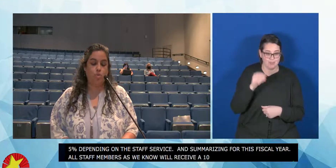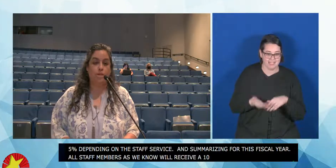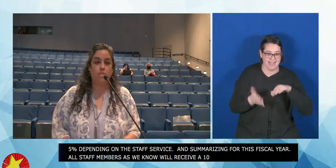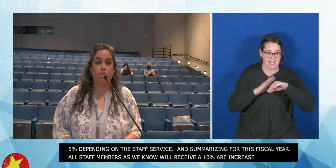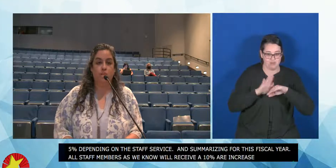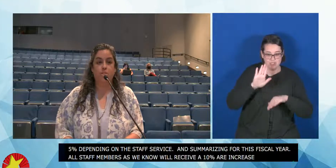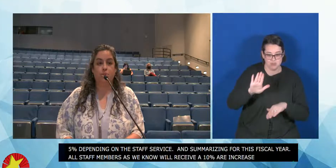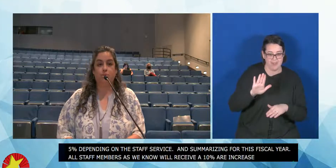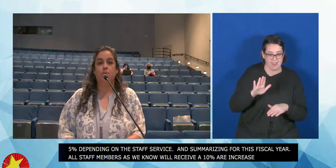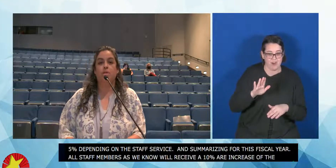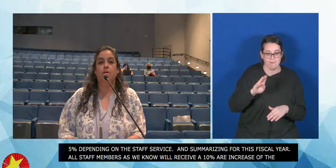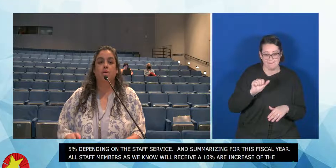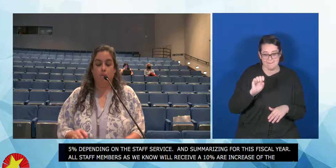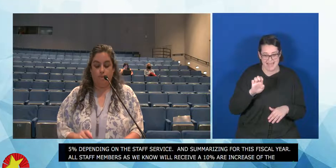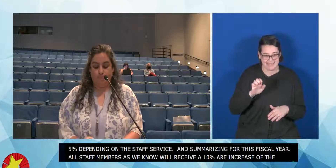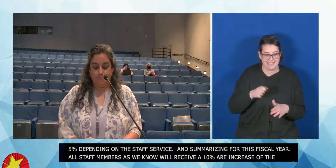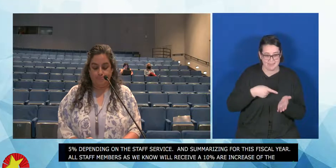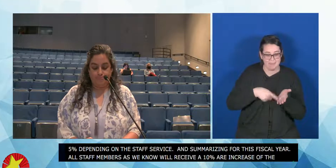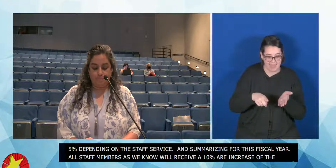9th, 2022.